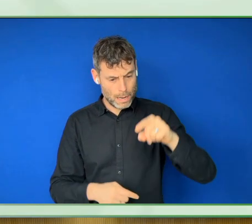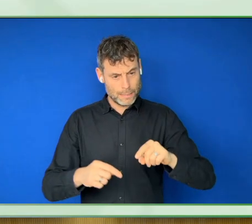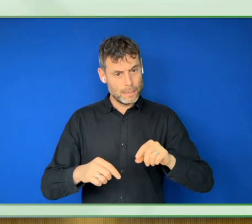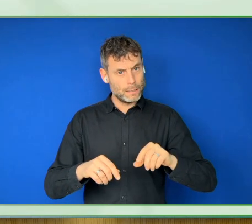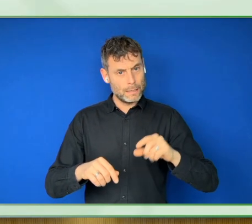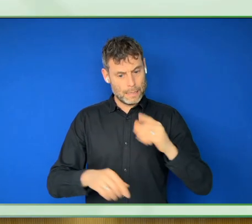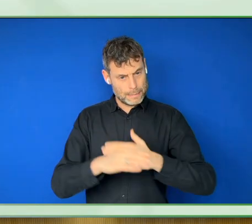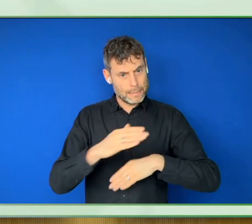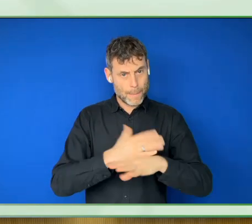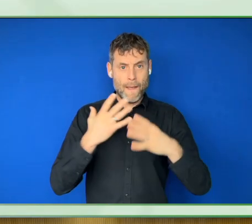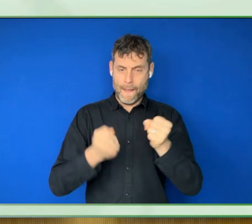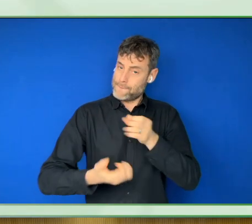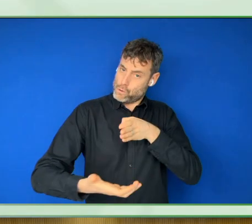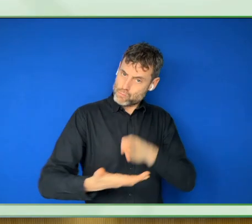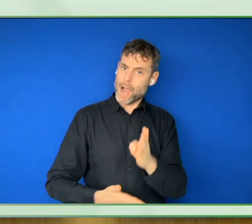the word lands now?